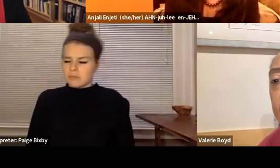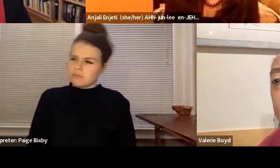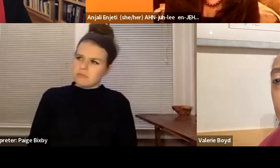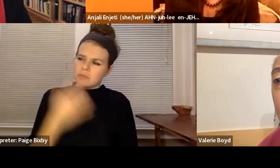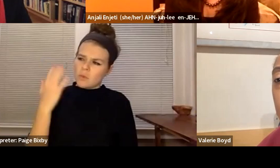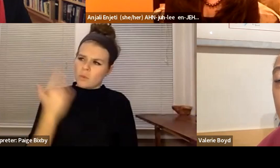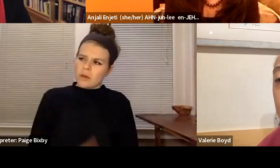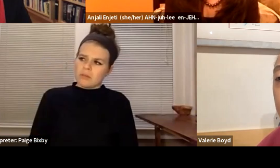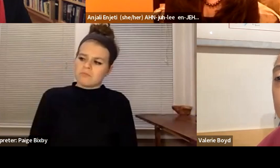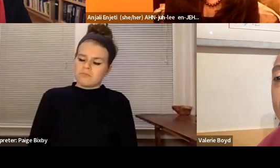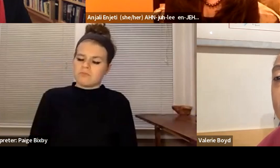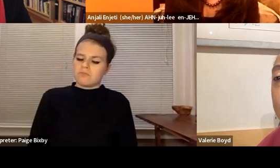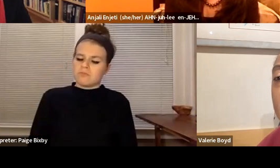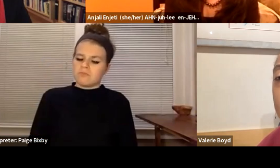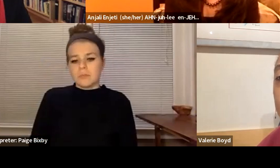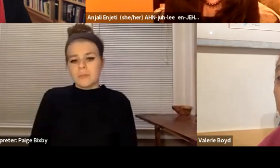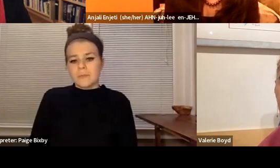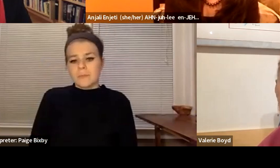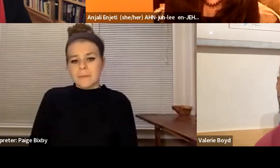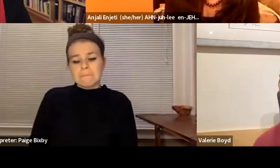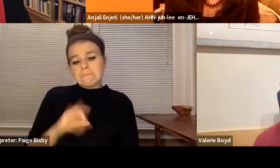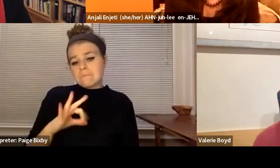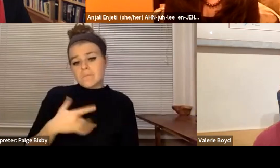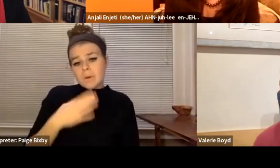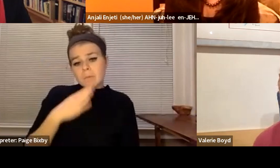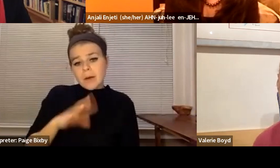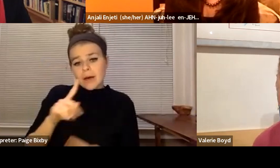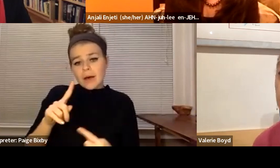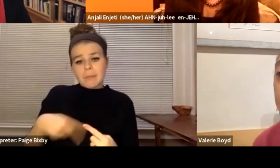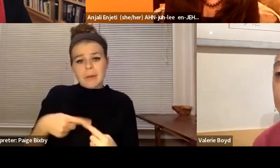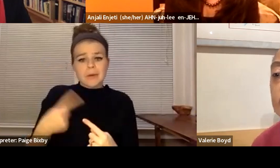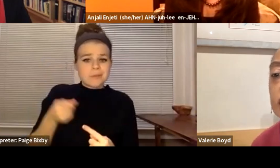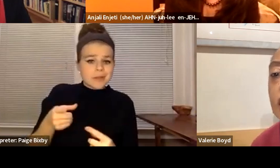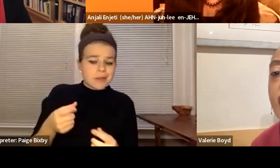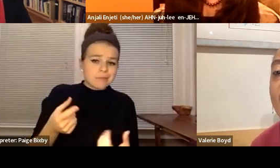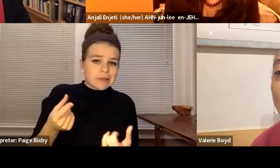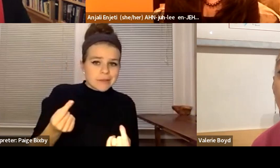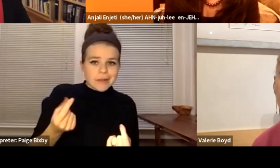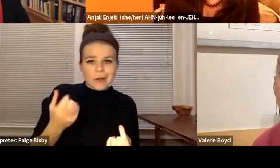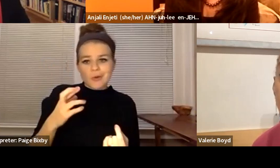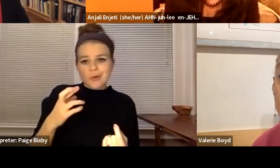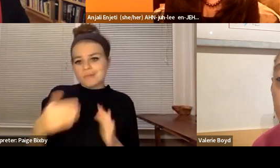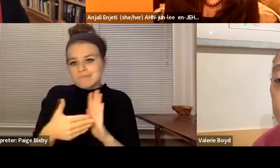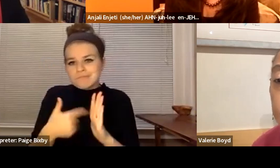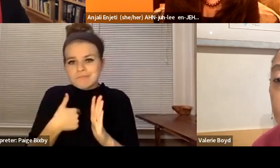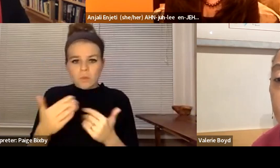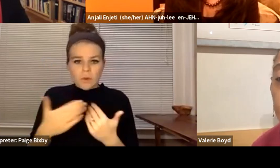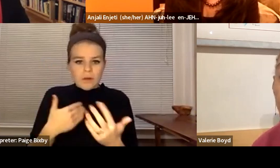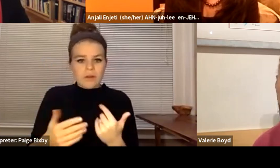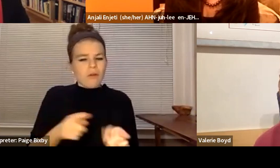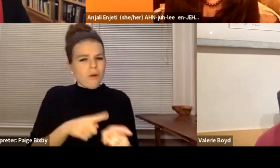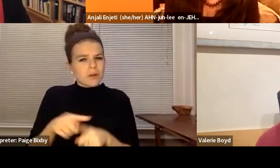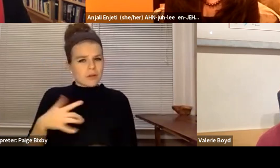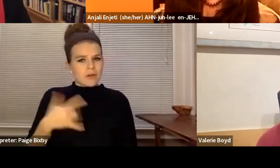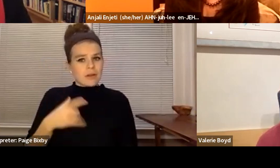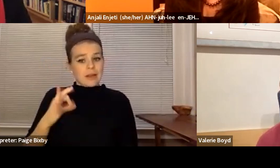that? Even when I felt bad about something Toni allegedly said or did against me, I've always also felt that if I did